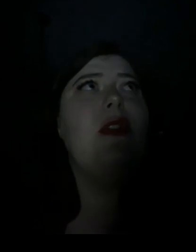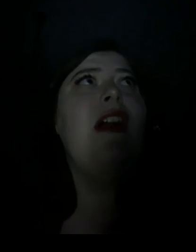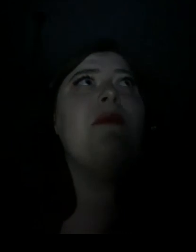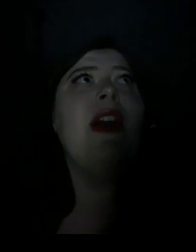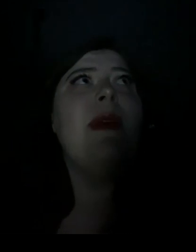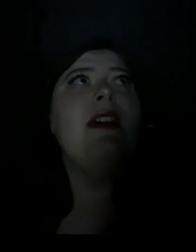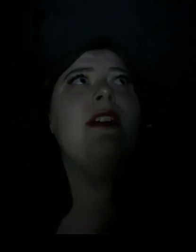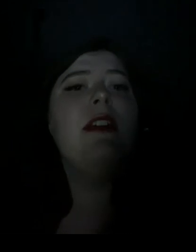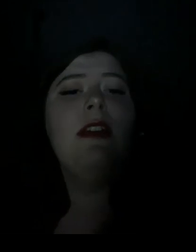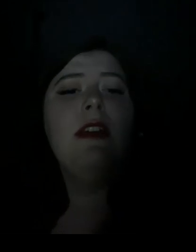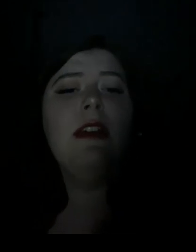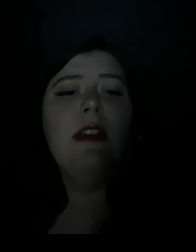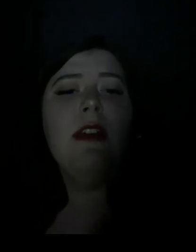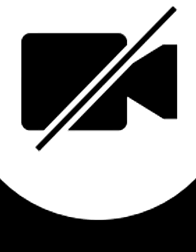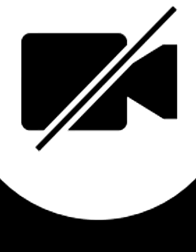So long, Mama.